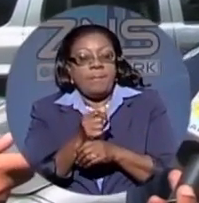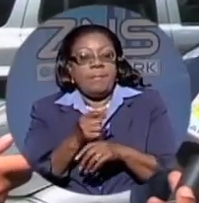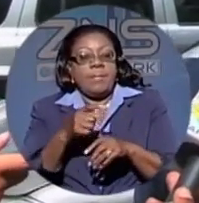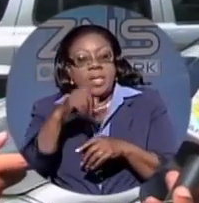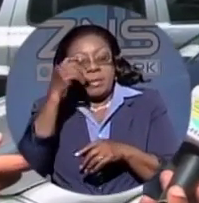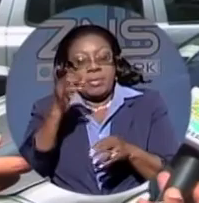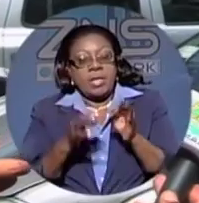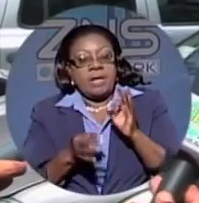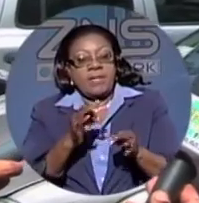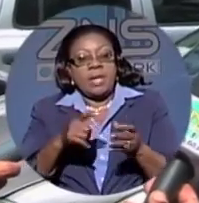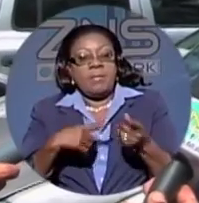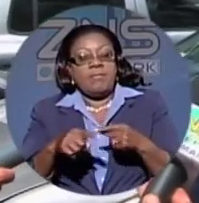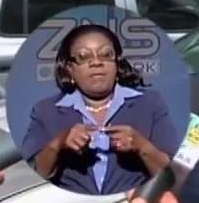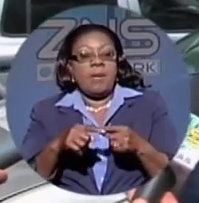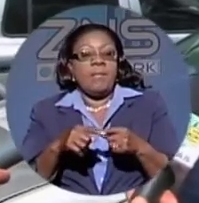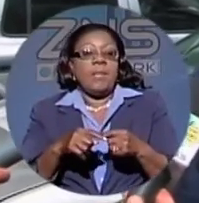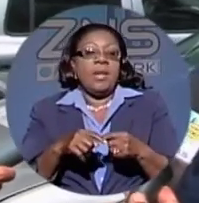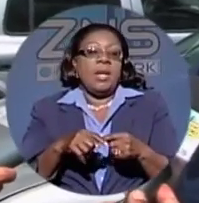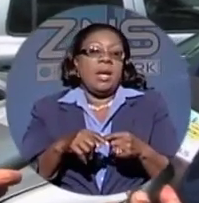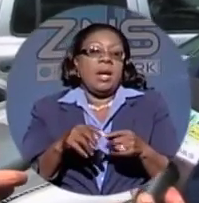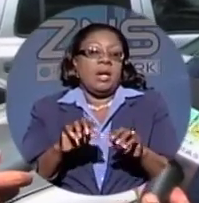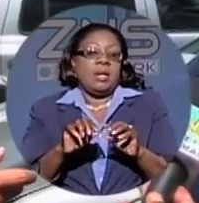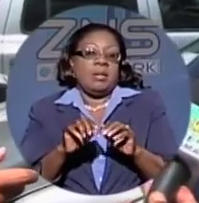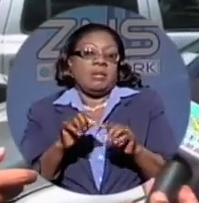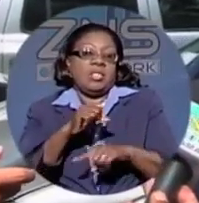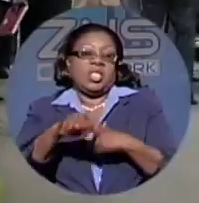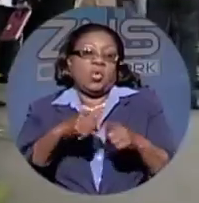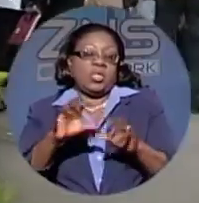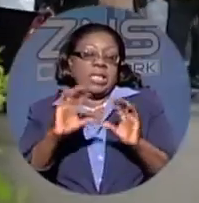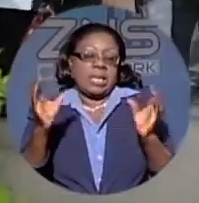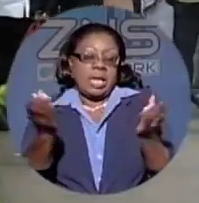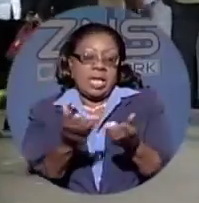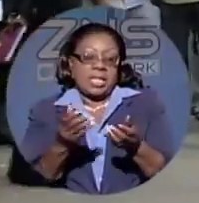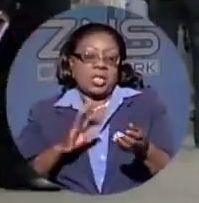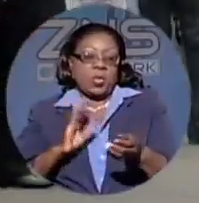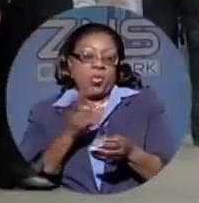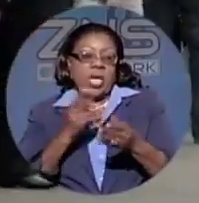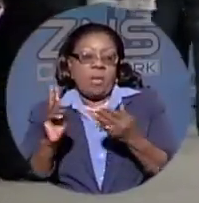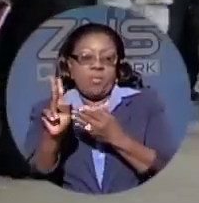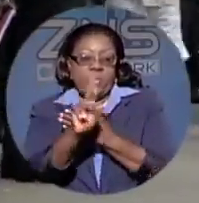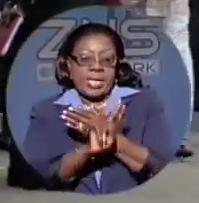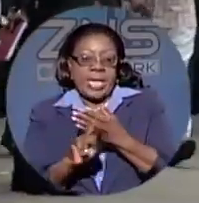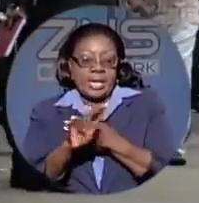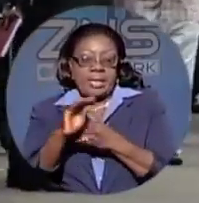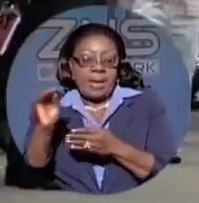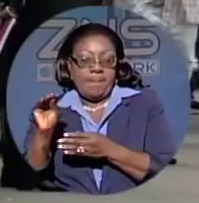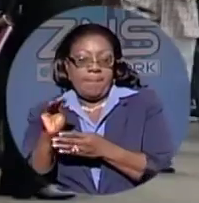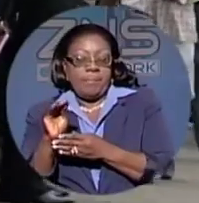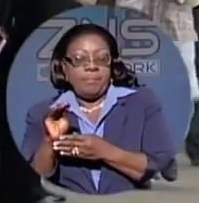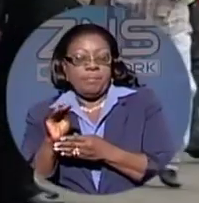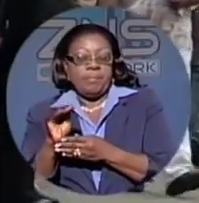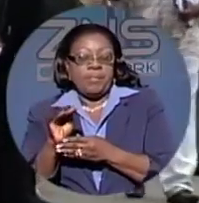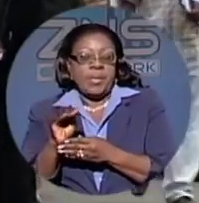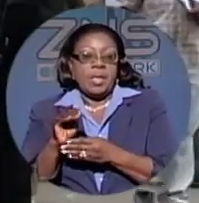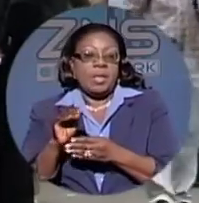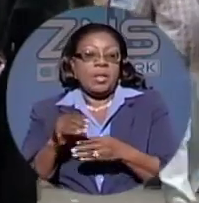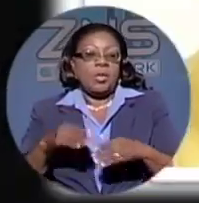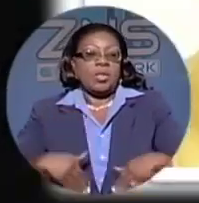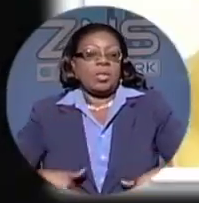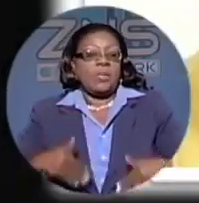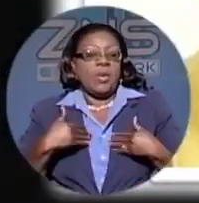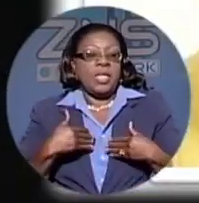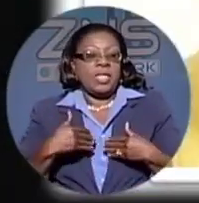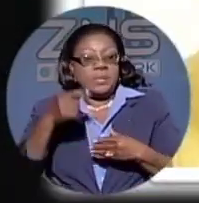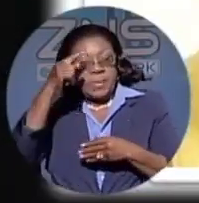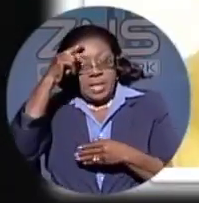from a particular social or economic class. We protect them. Now, like we said earlier, those remains are believed to be that